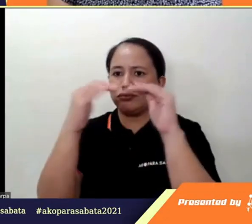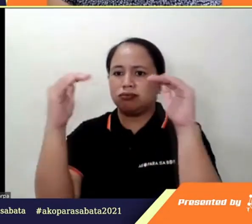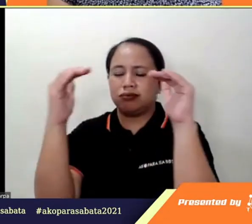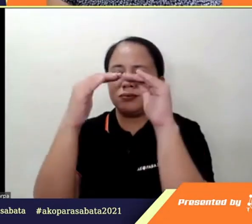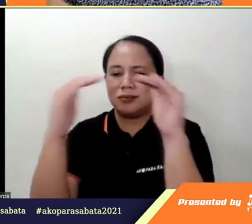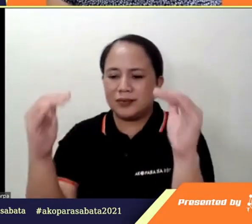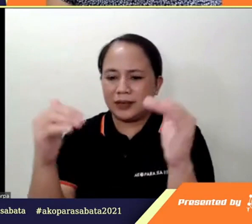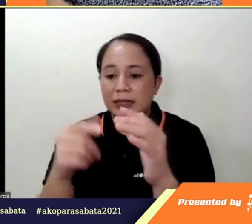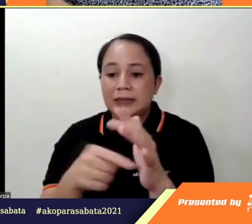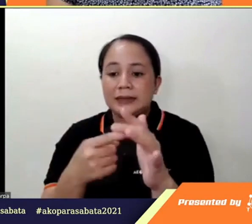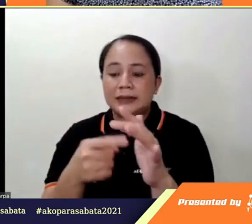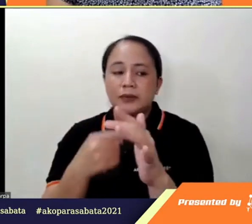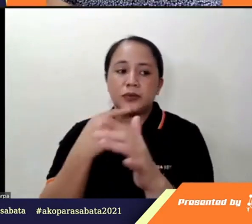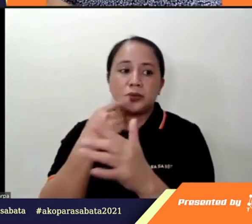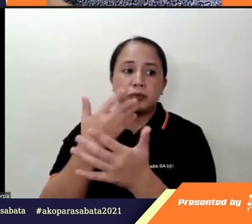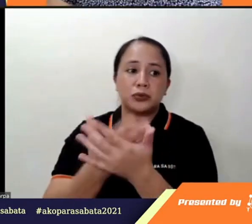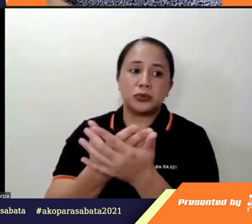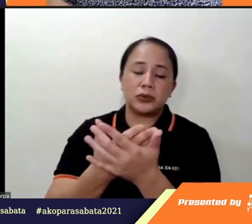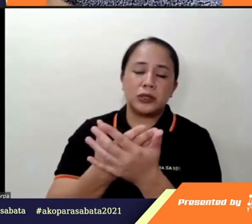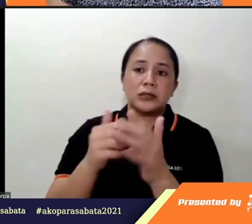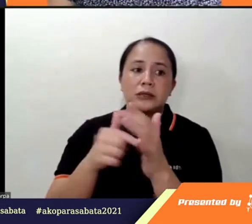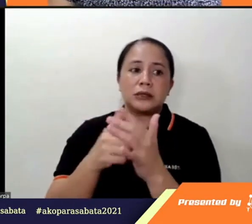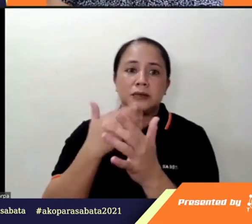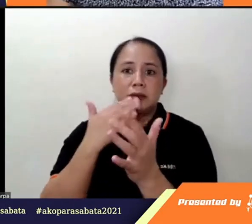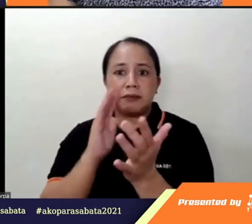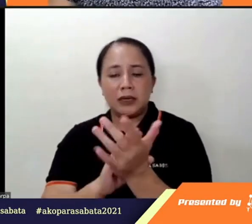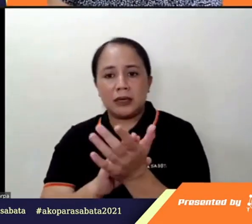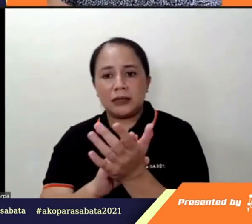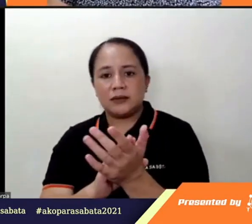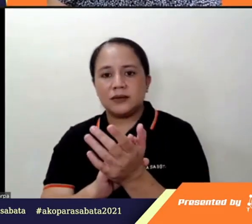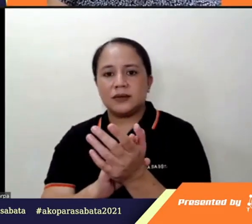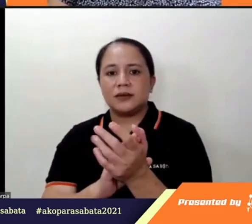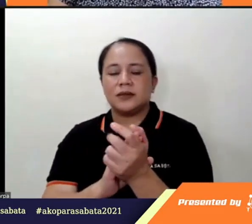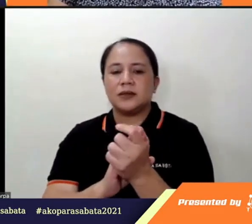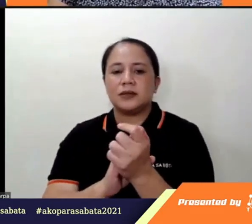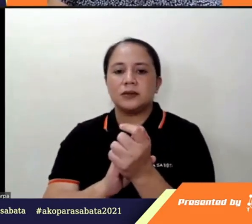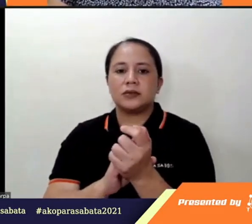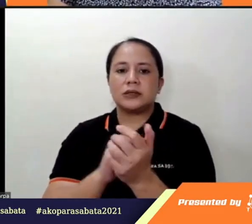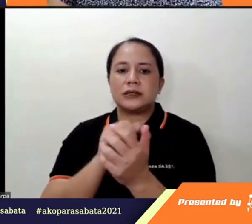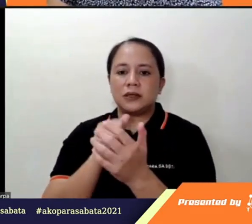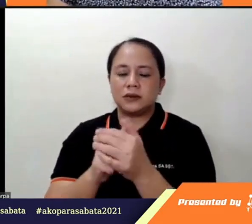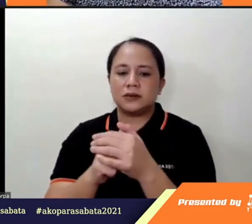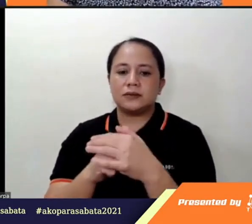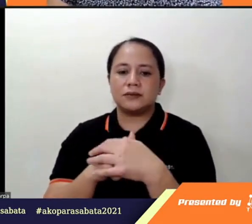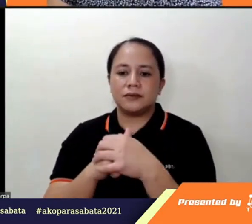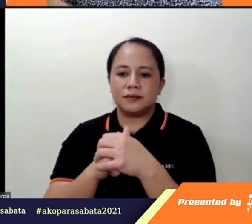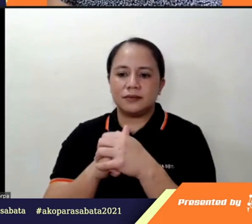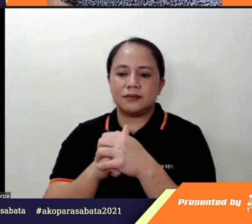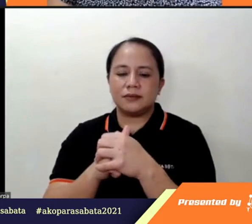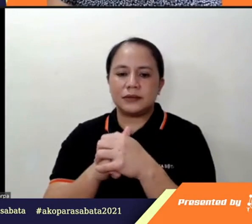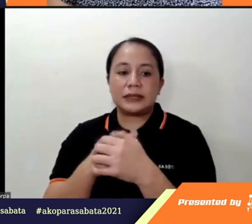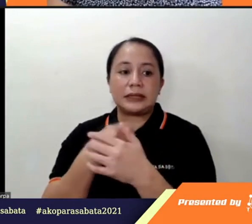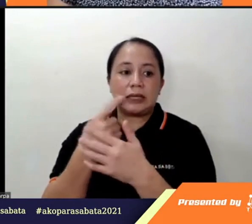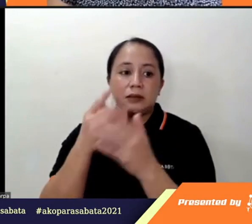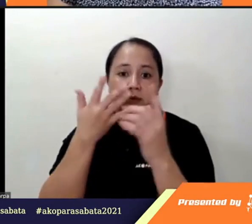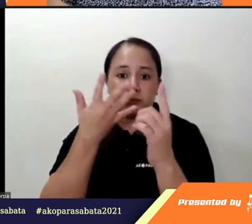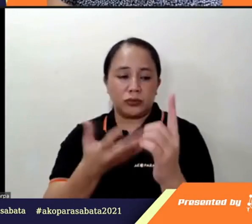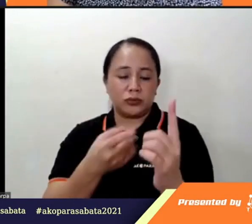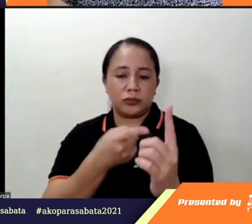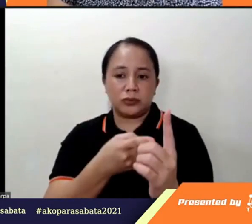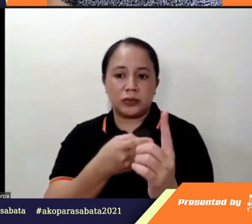so sometimes you feel good, sometimes you feel bad, and that we should not tell a person that she